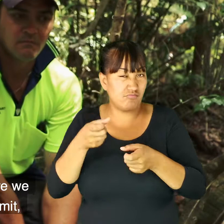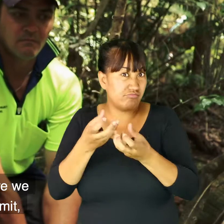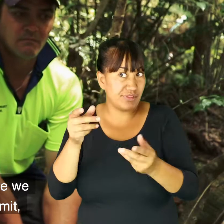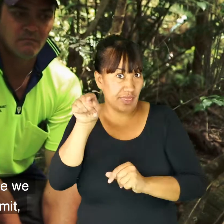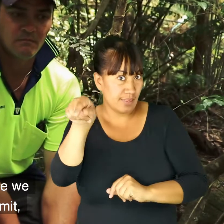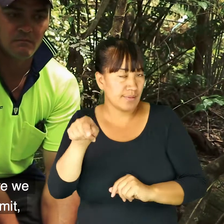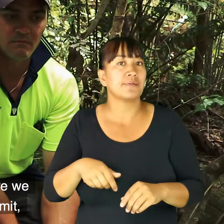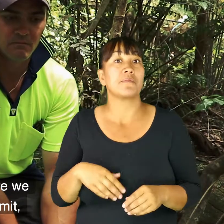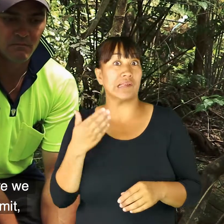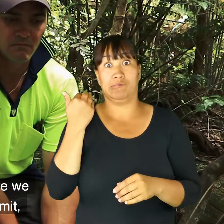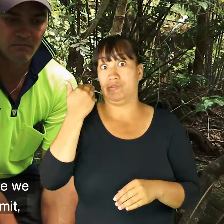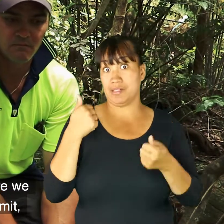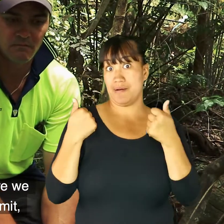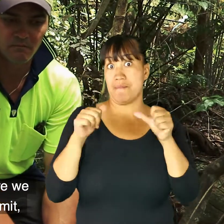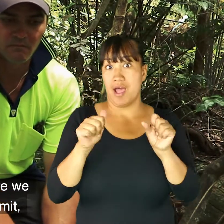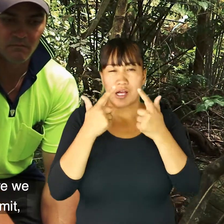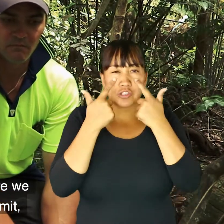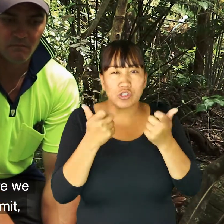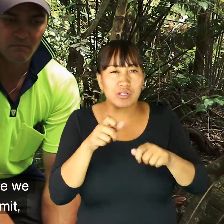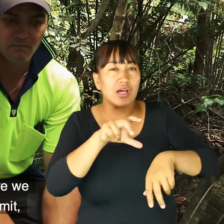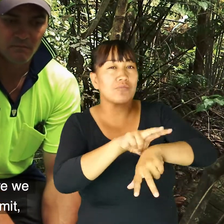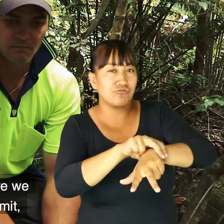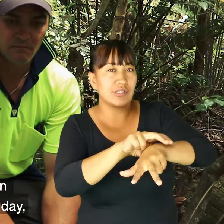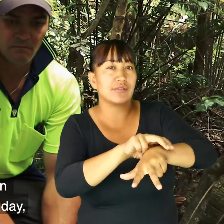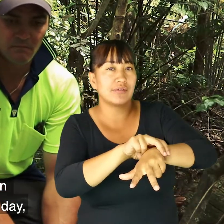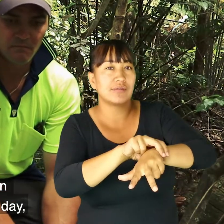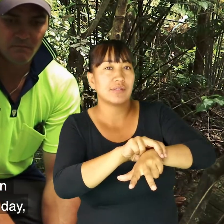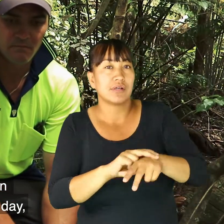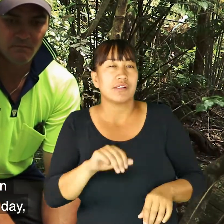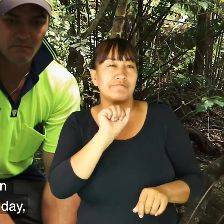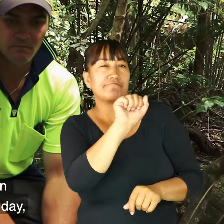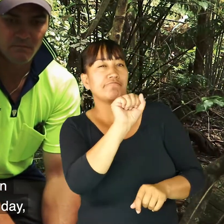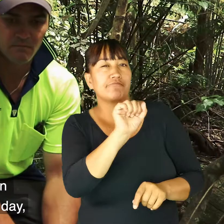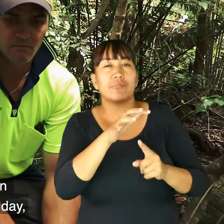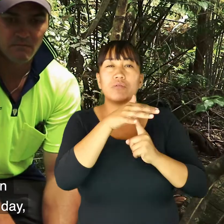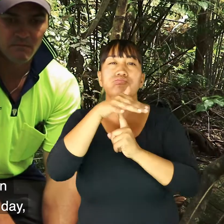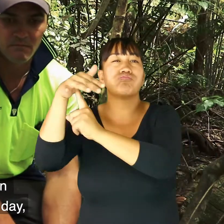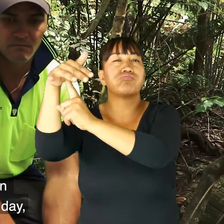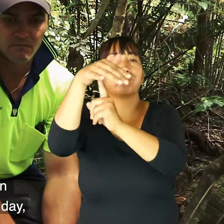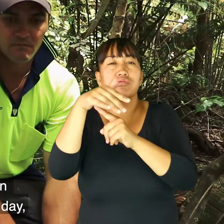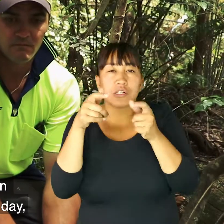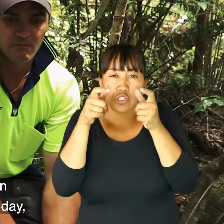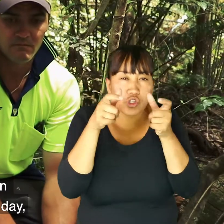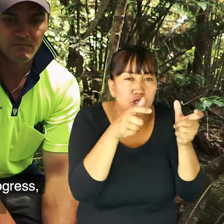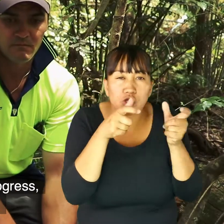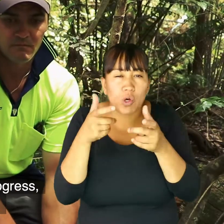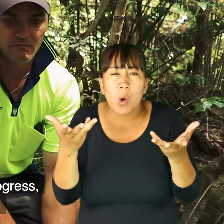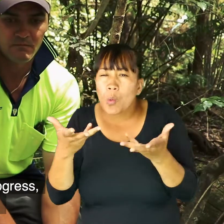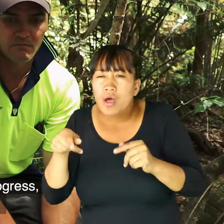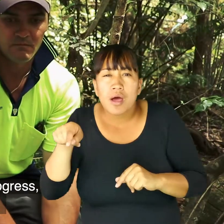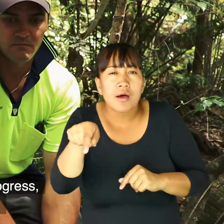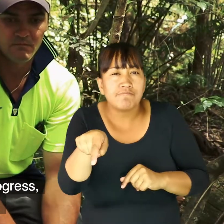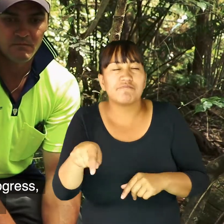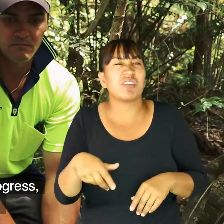we checked her with a transmitter, with her receiver and an aerial, about every 4 days, so we could follow